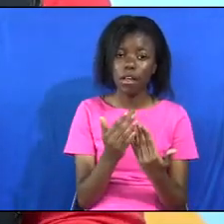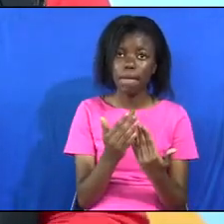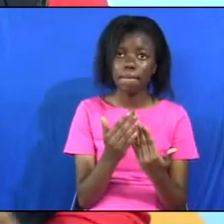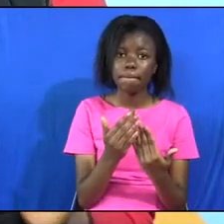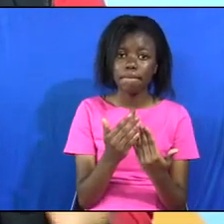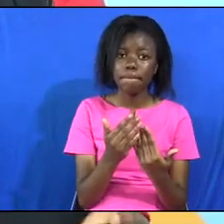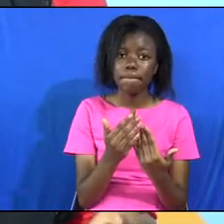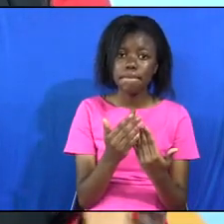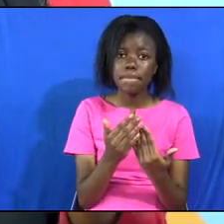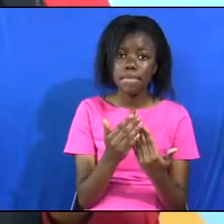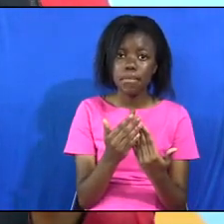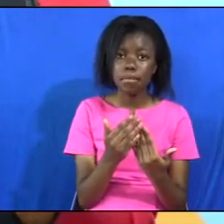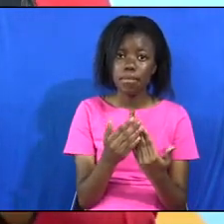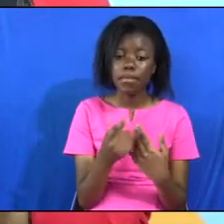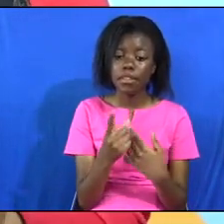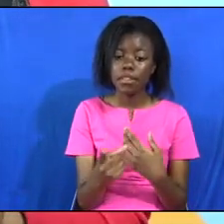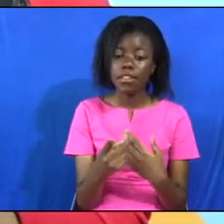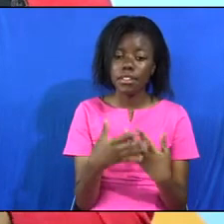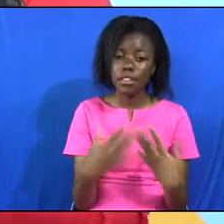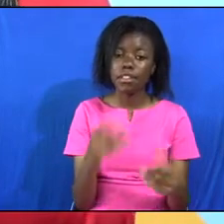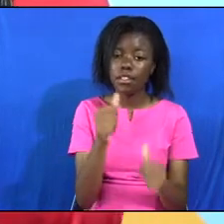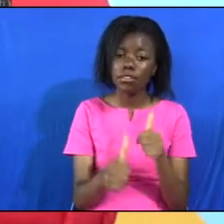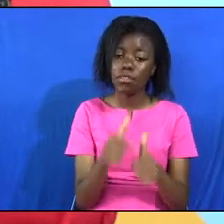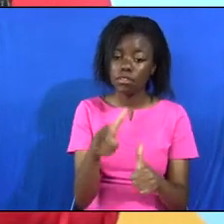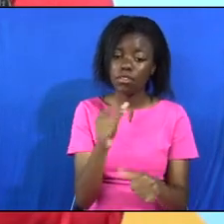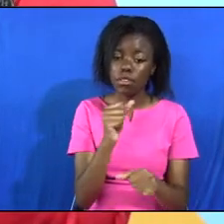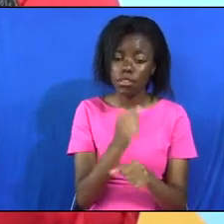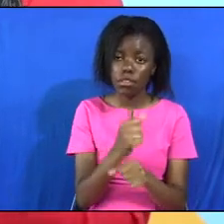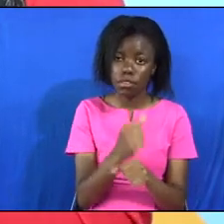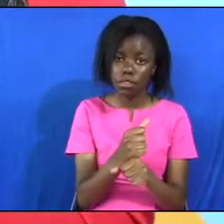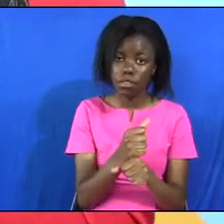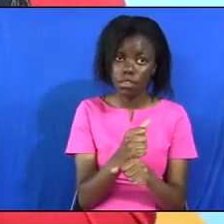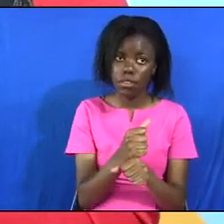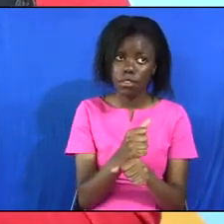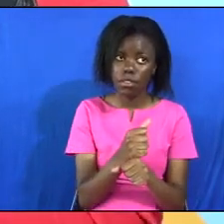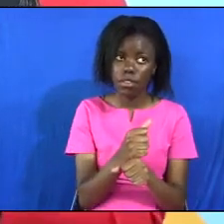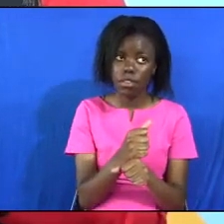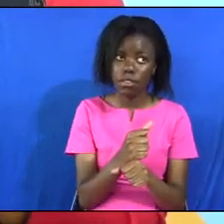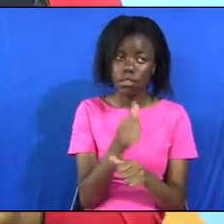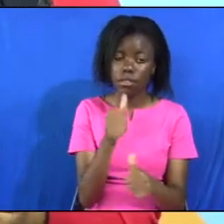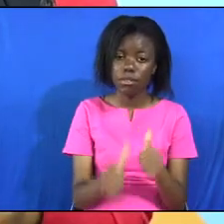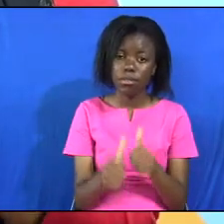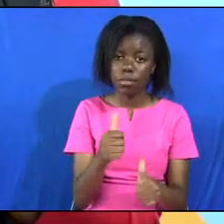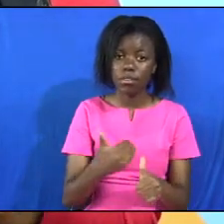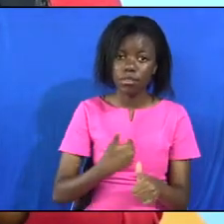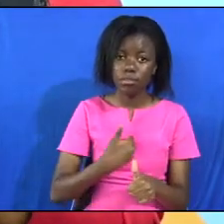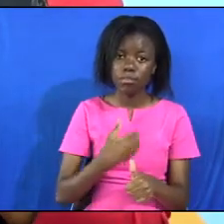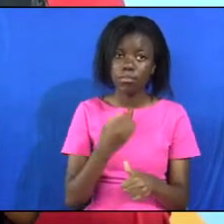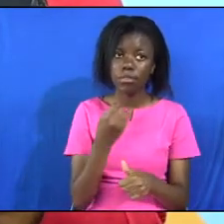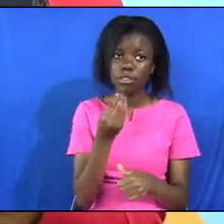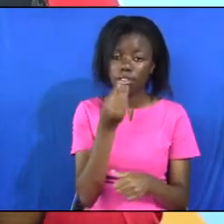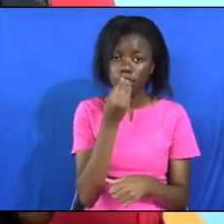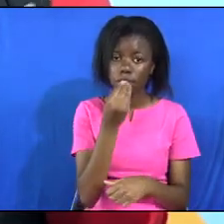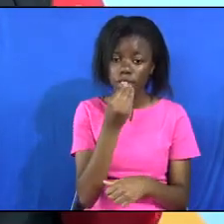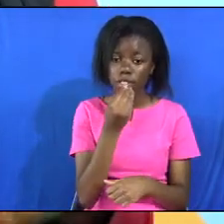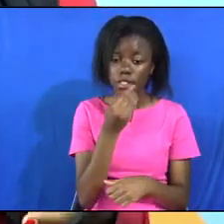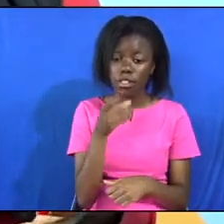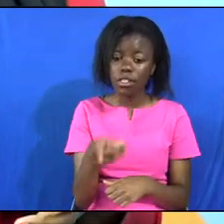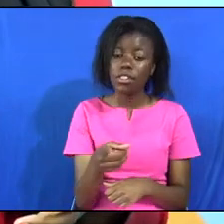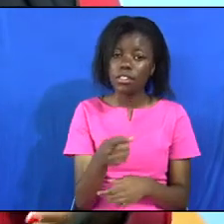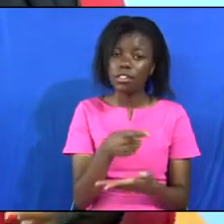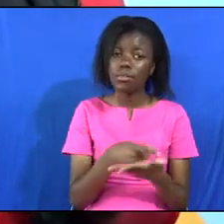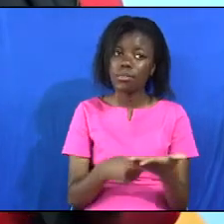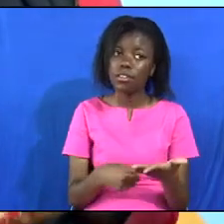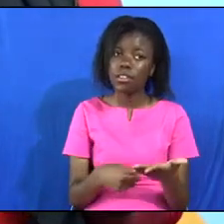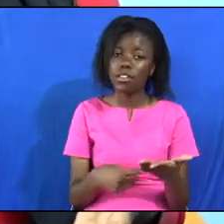them, these are the things that you need to do. These are the things that I need to eat. These are the way I want you to love